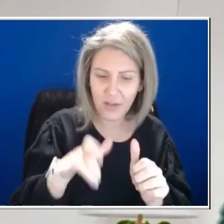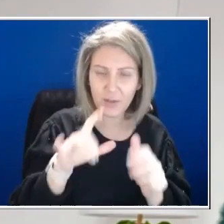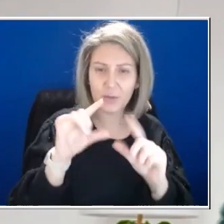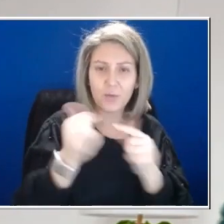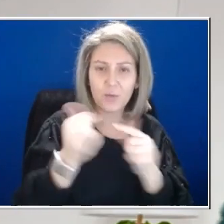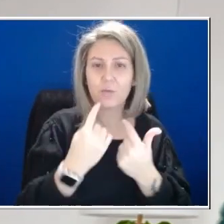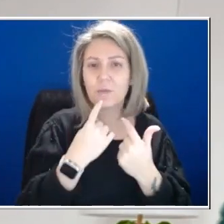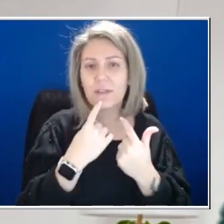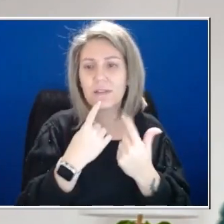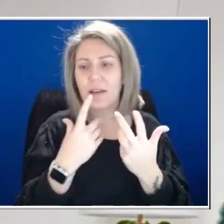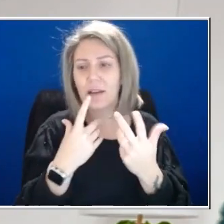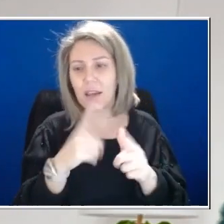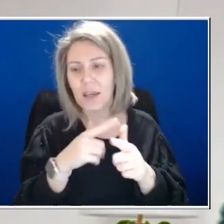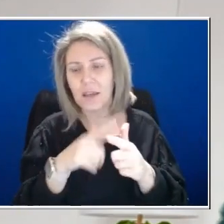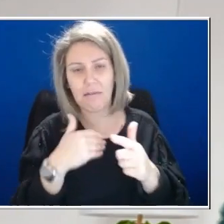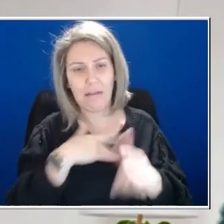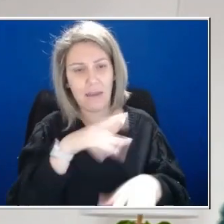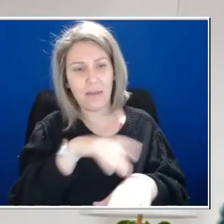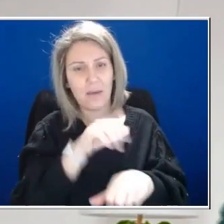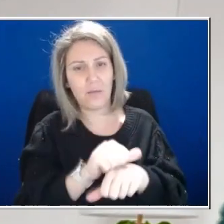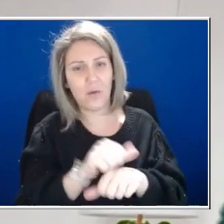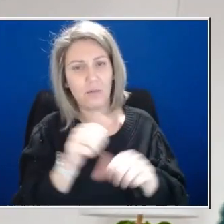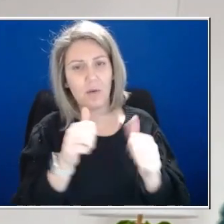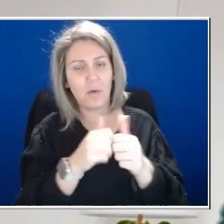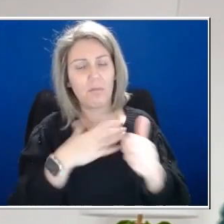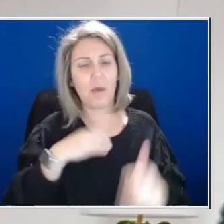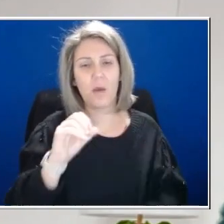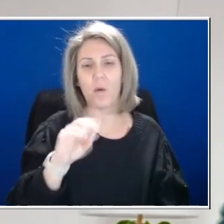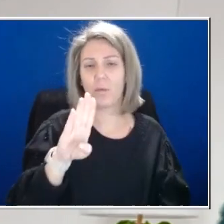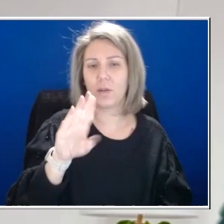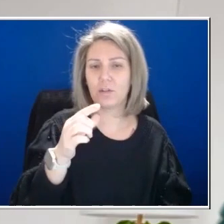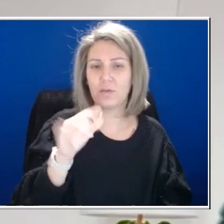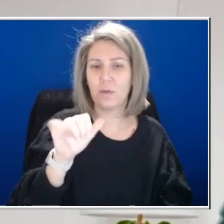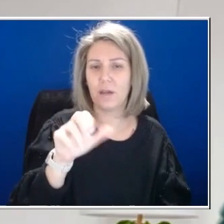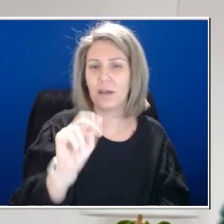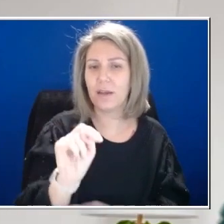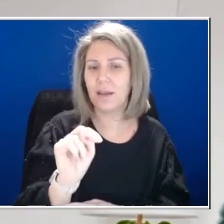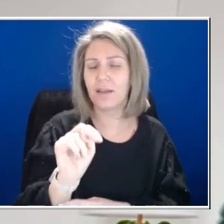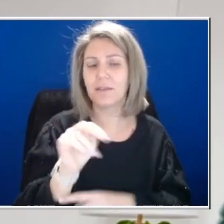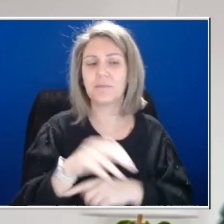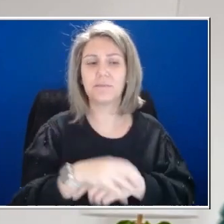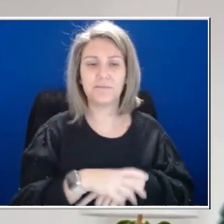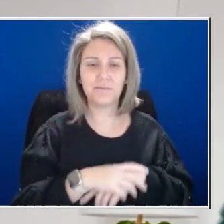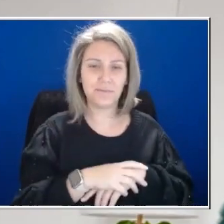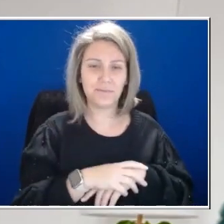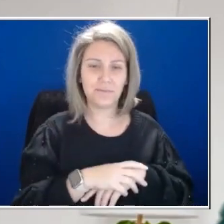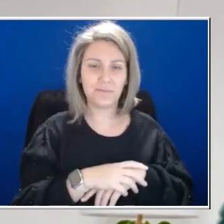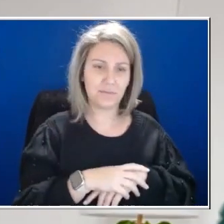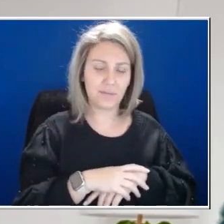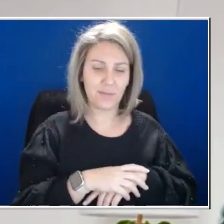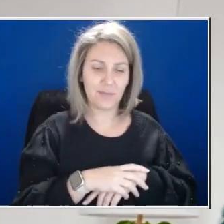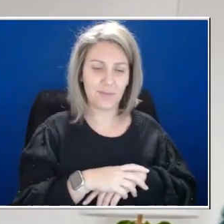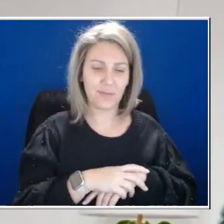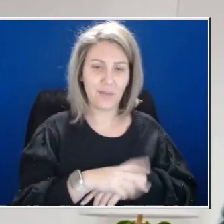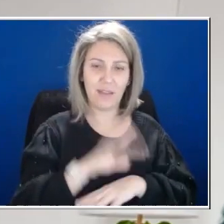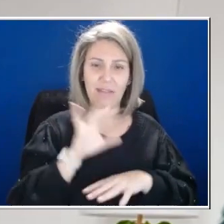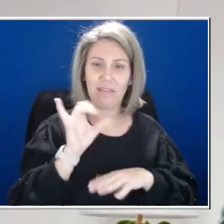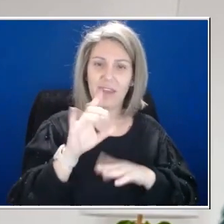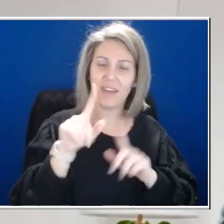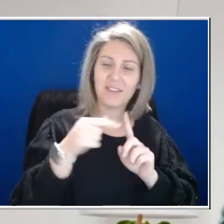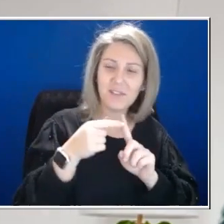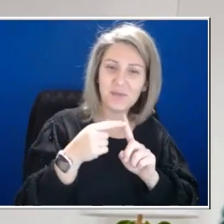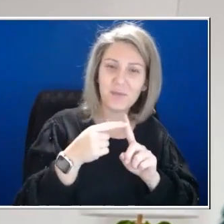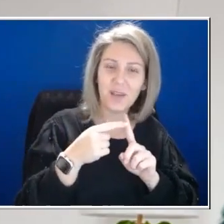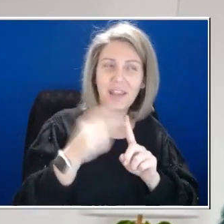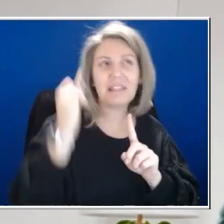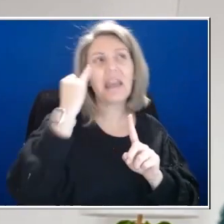And then I had my appointment with my OBGYN. And that's when the